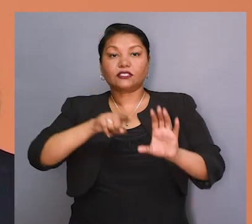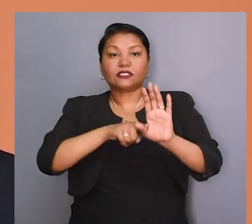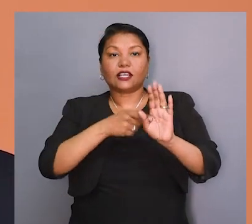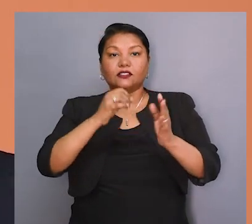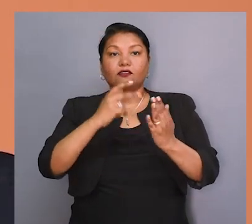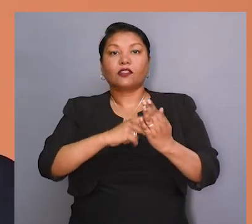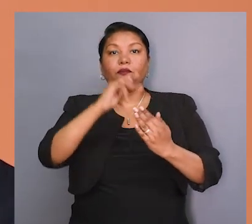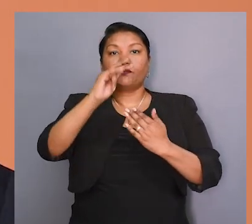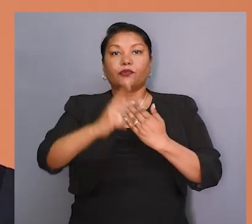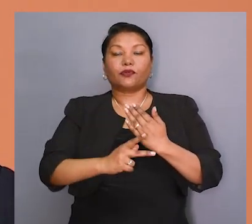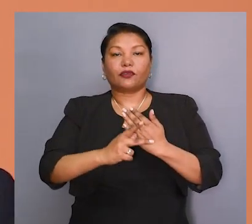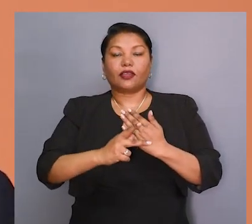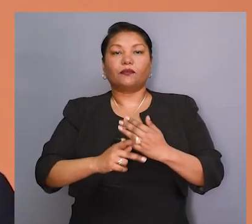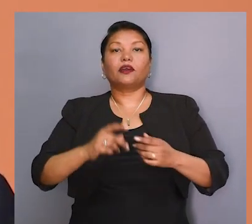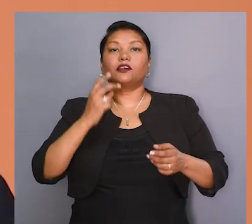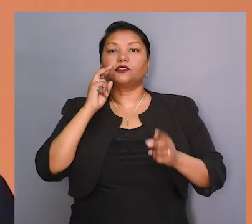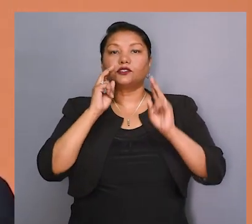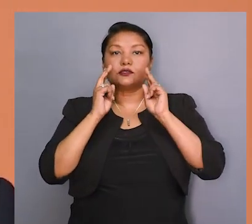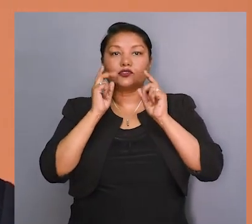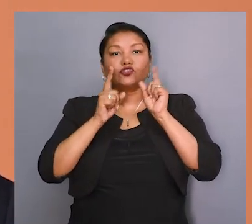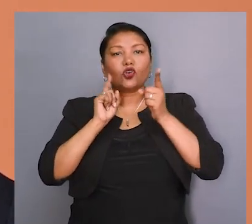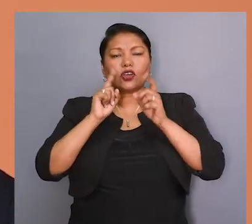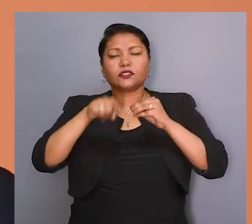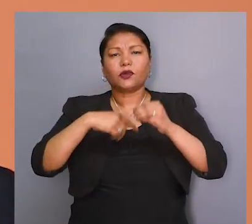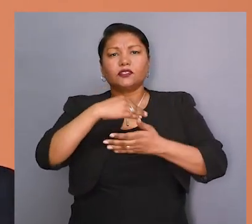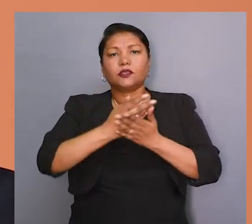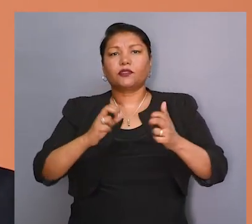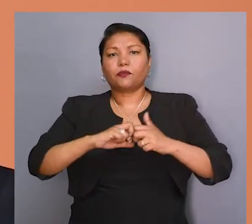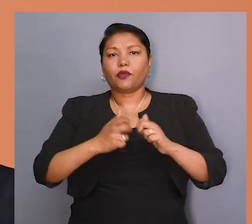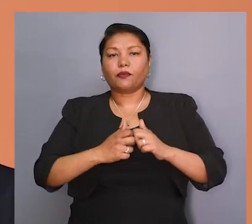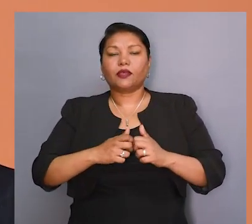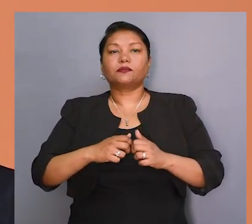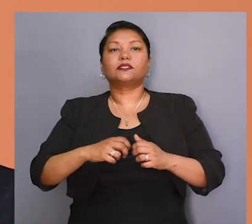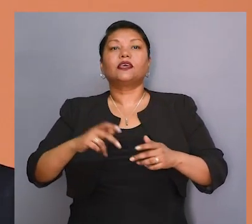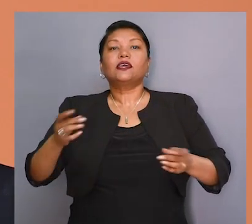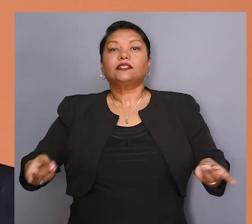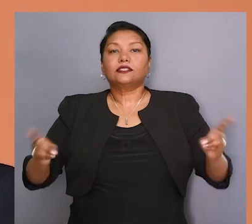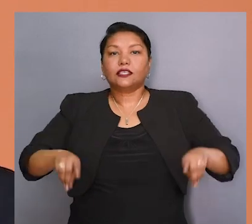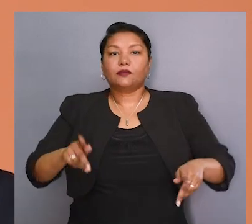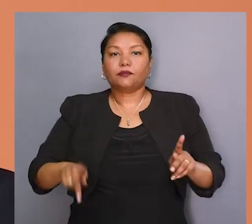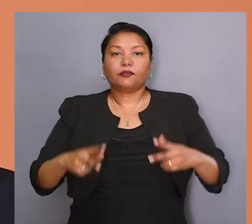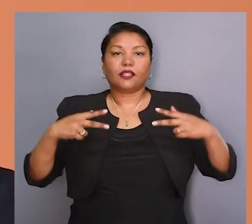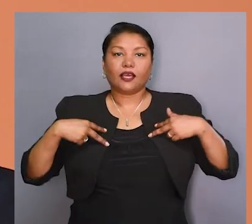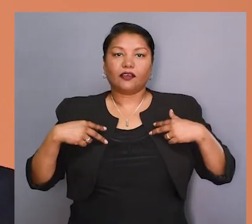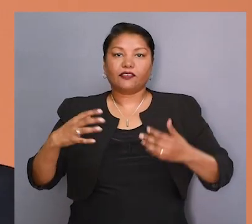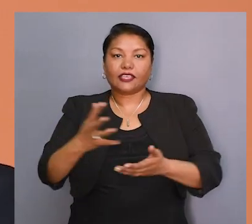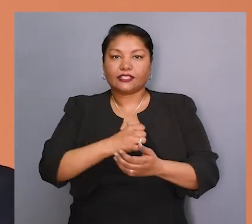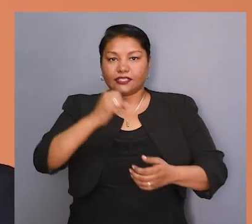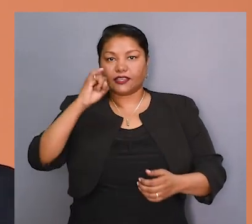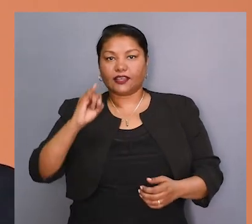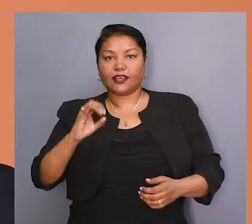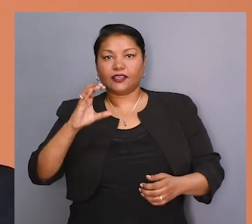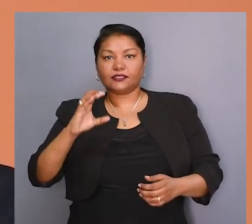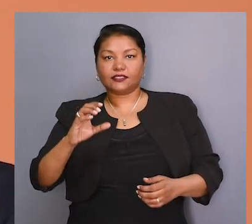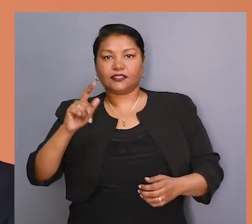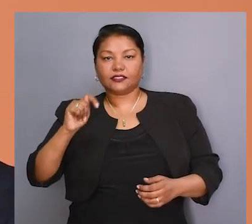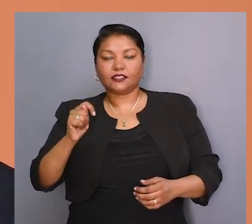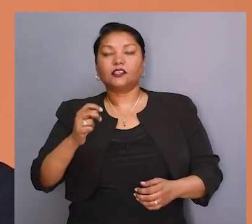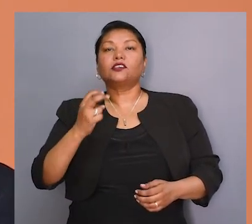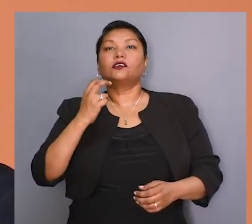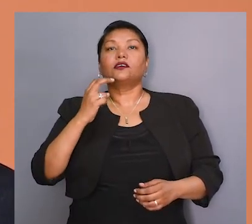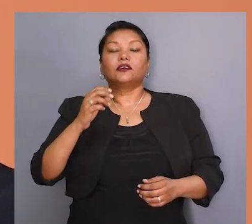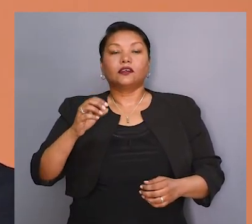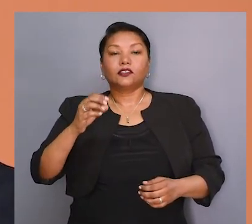some of the challenges of affording accessible ICT services to PwDs. She underscored the importance of